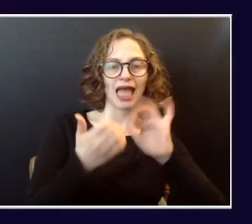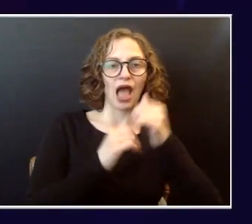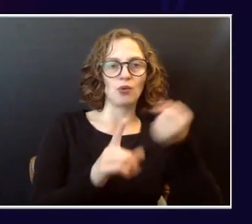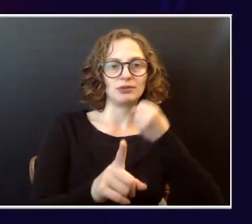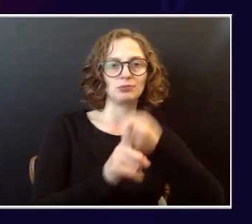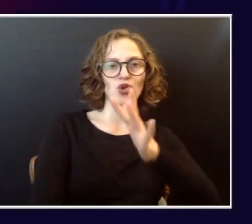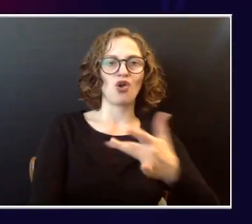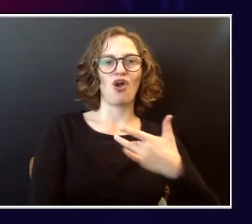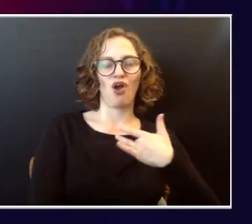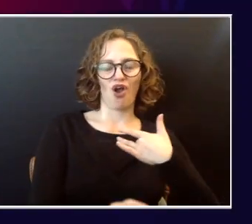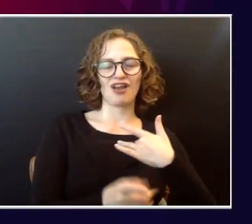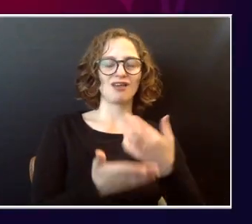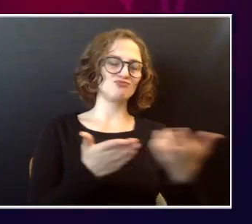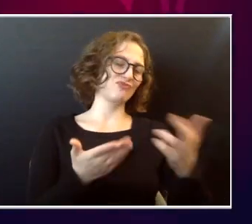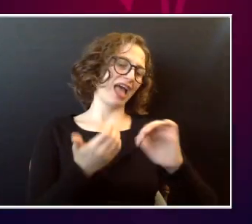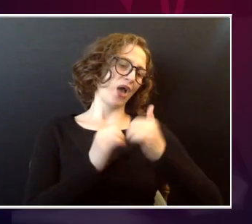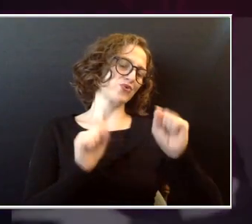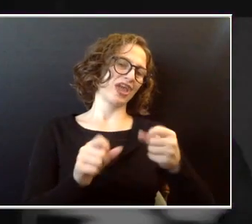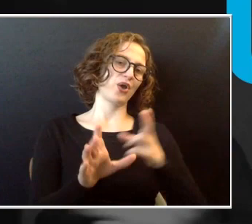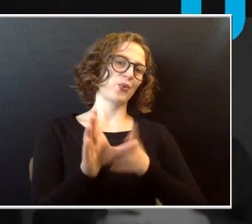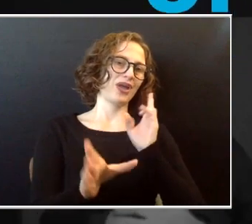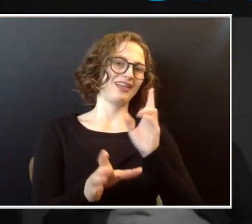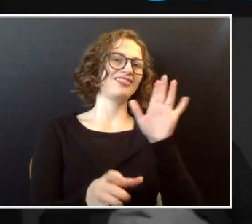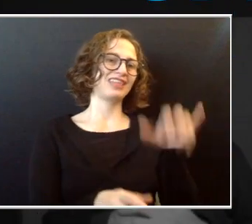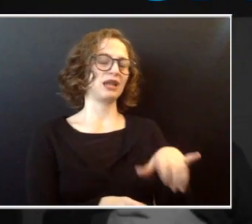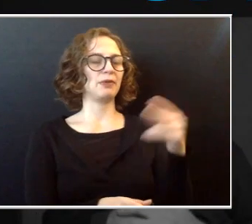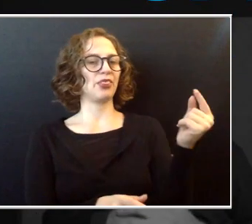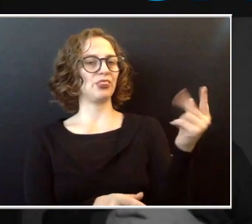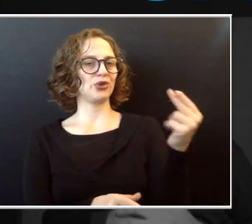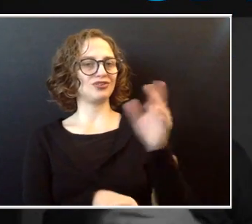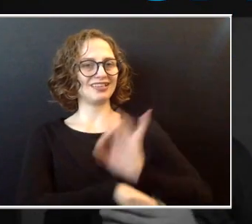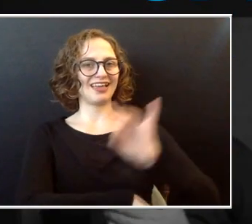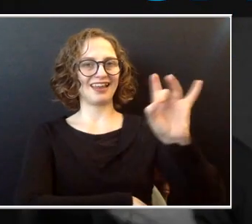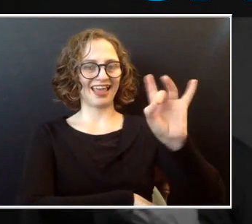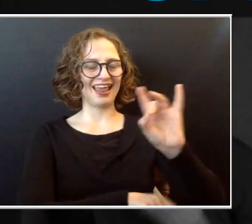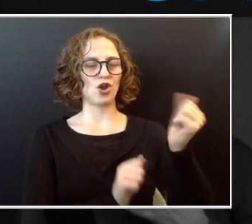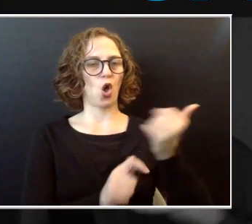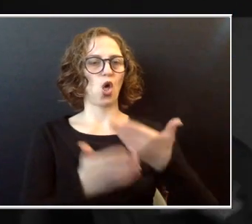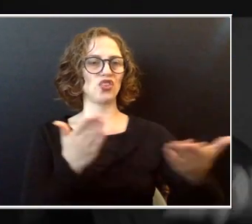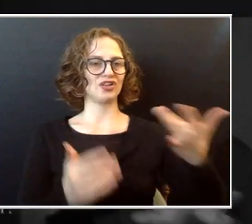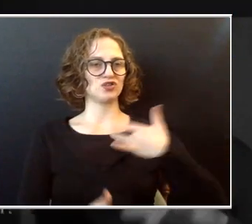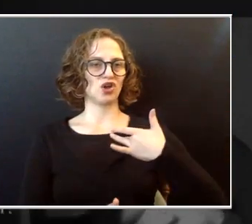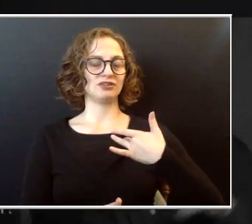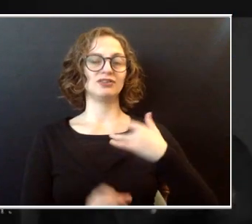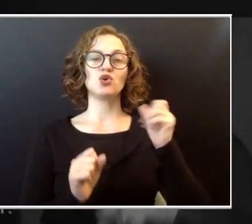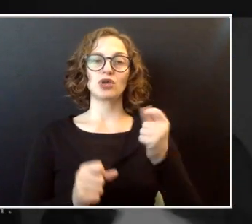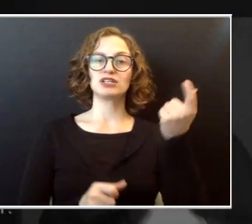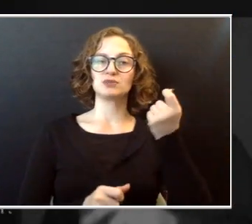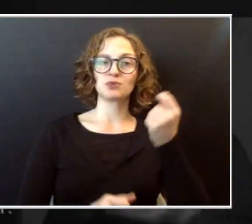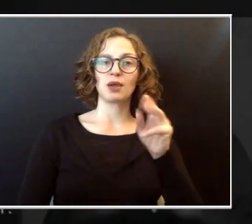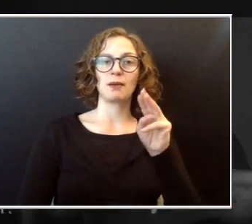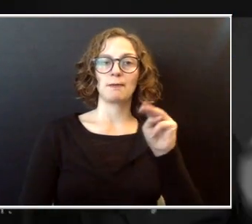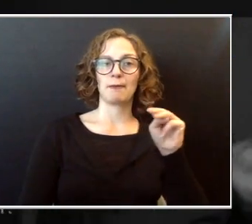quit. Thursday at 8 a.m. Subscribe to our morning medical update and Open